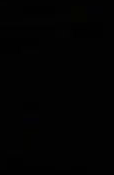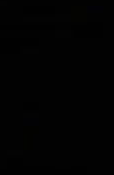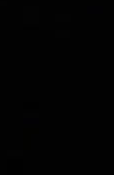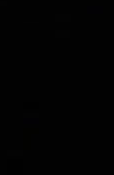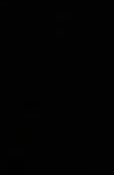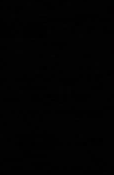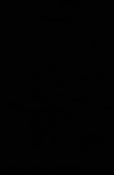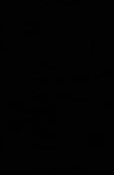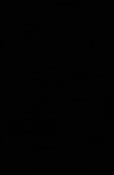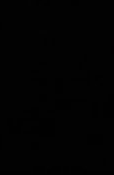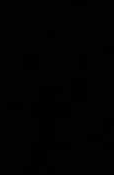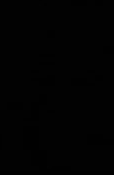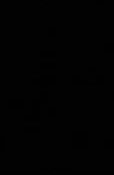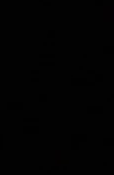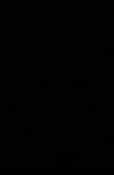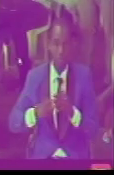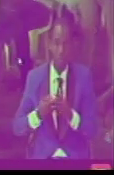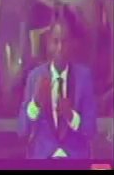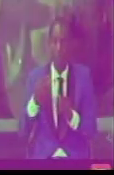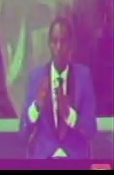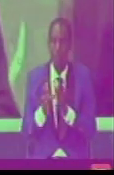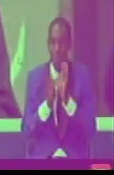I hope we all know